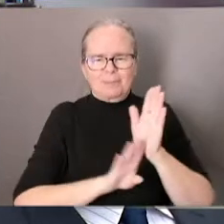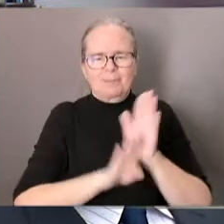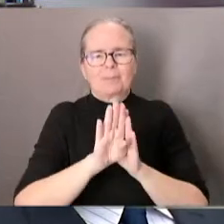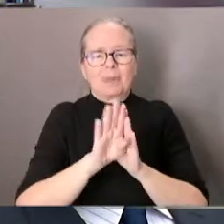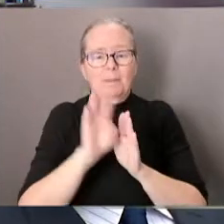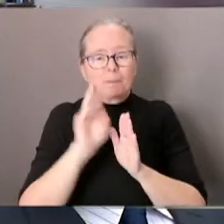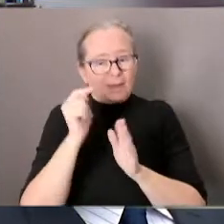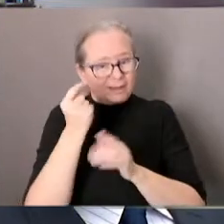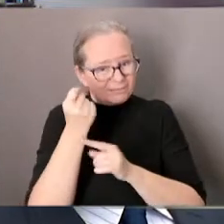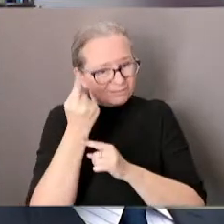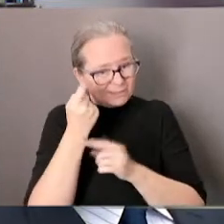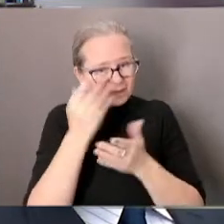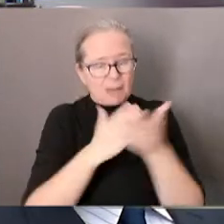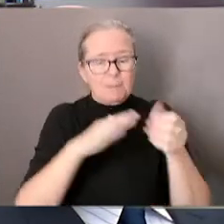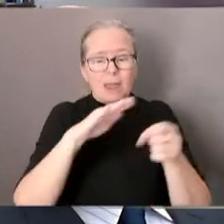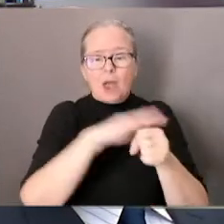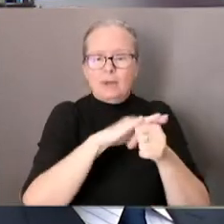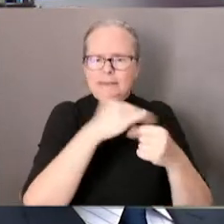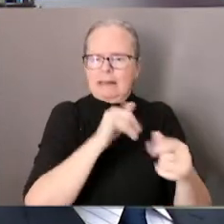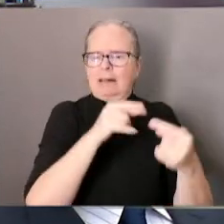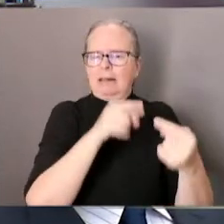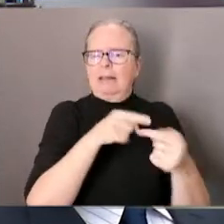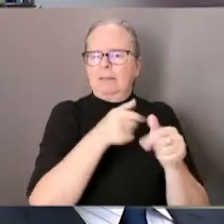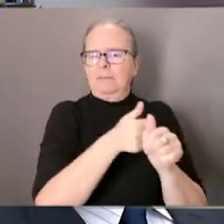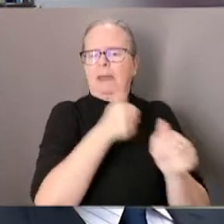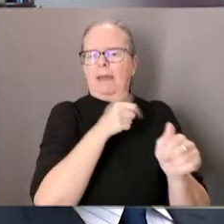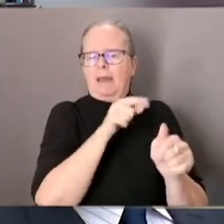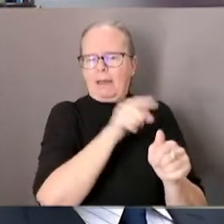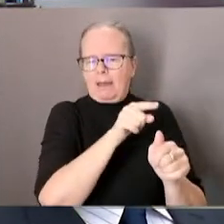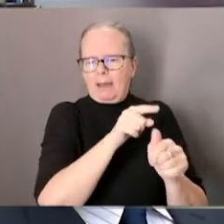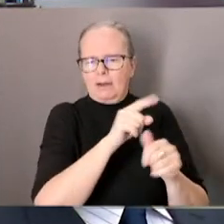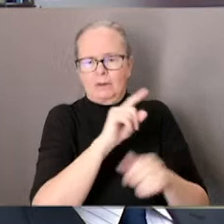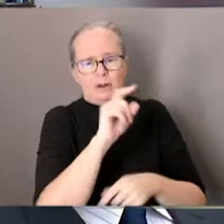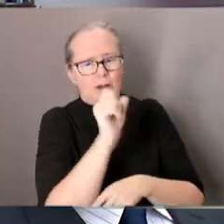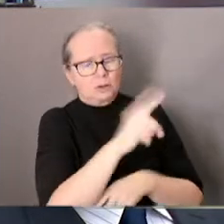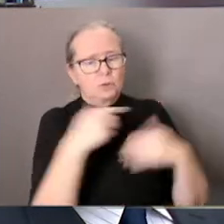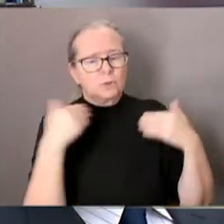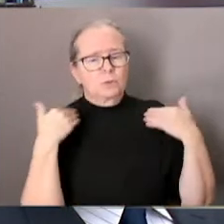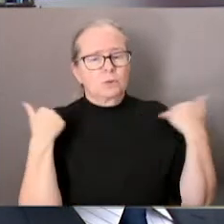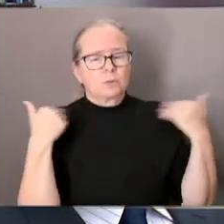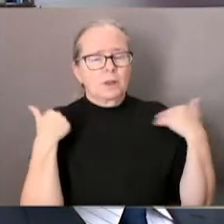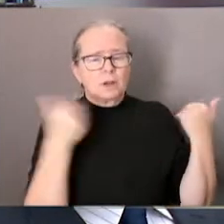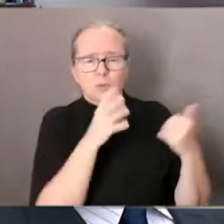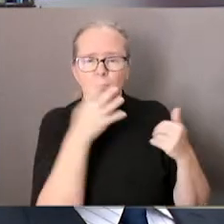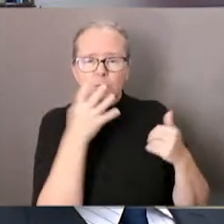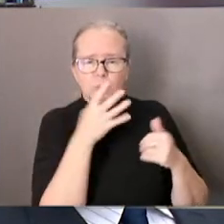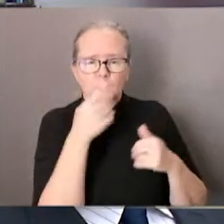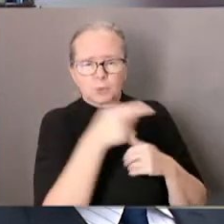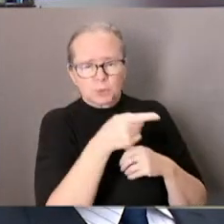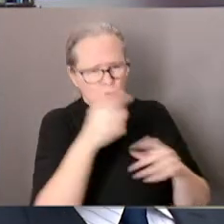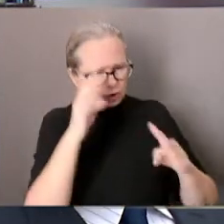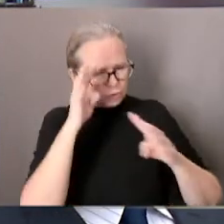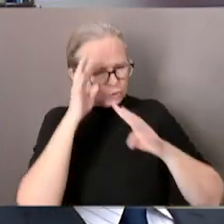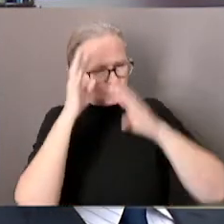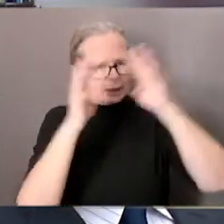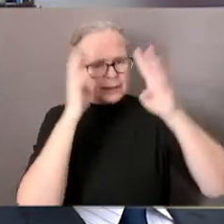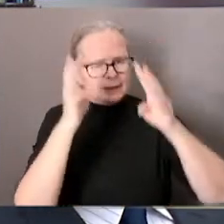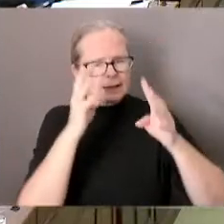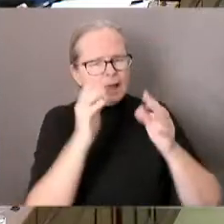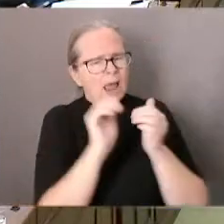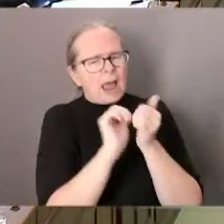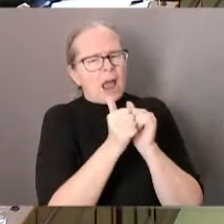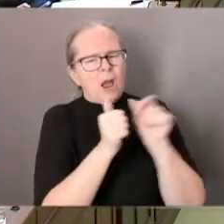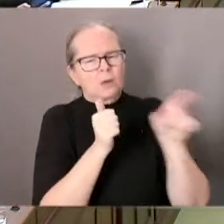the minister of Agriculture and irrigation how is Alberta's government ensuring our province's economic Prosperity benefits rural communities